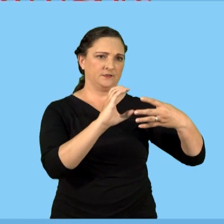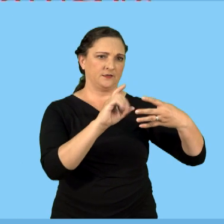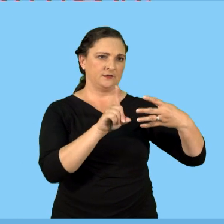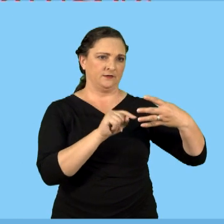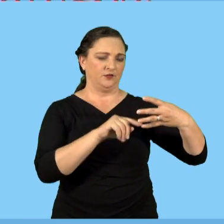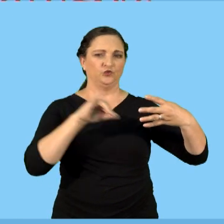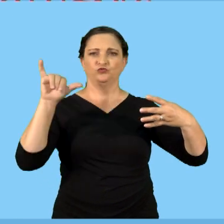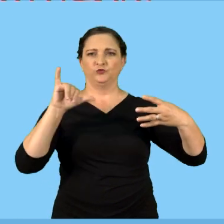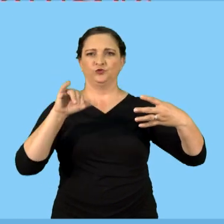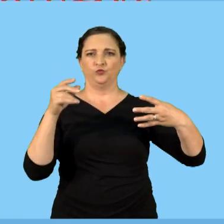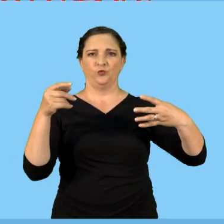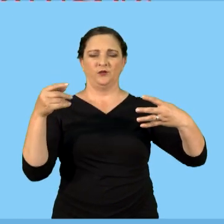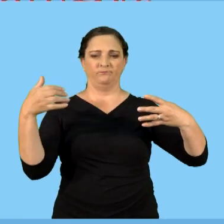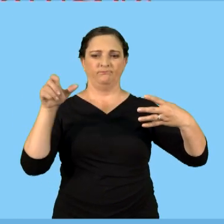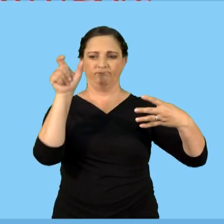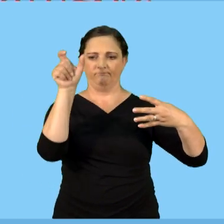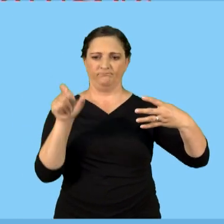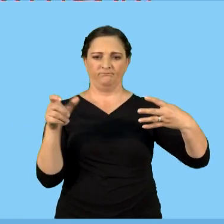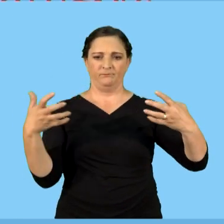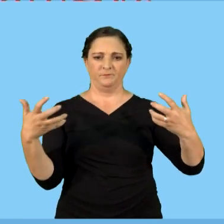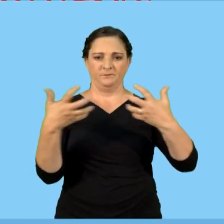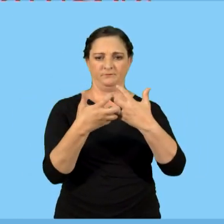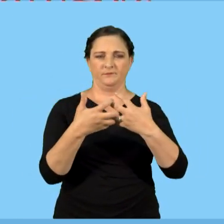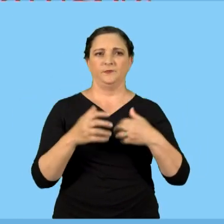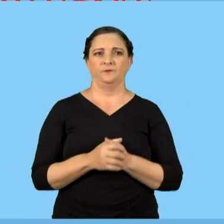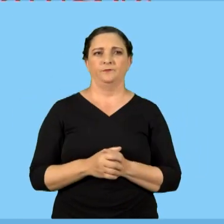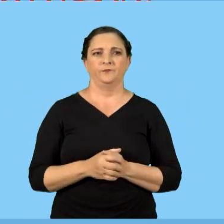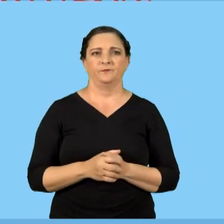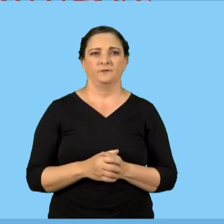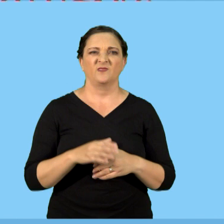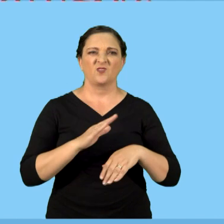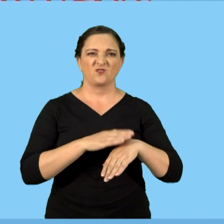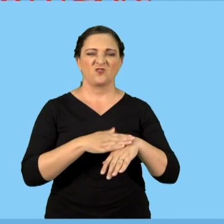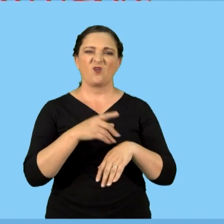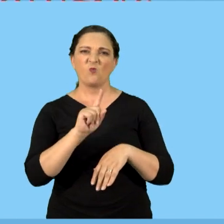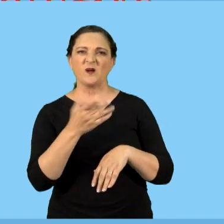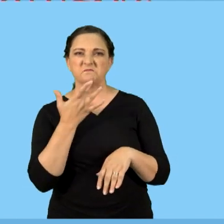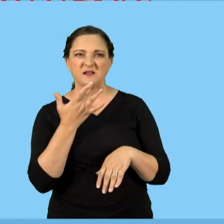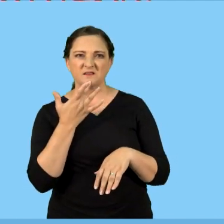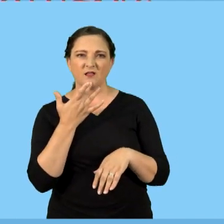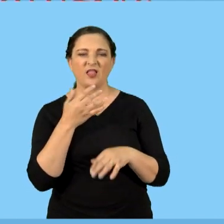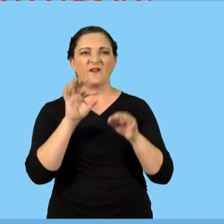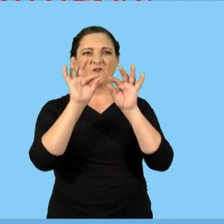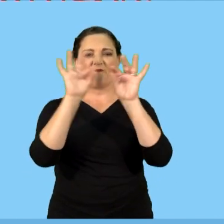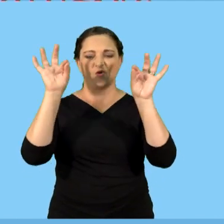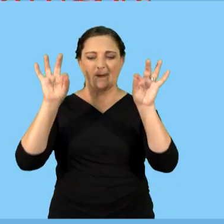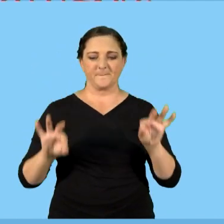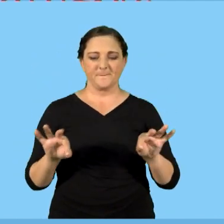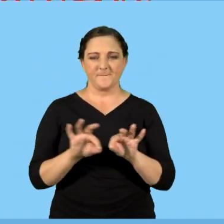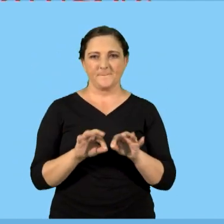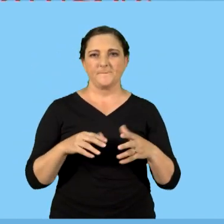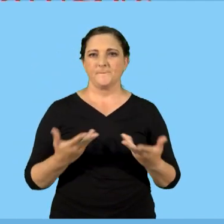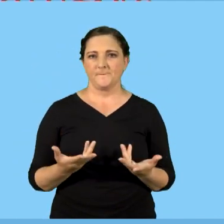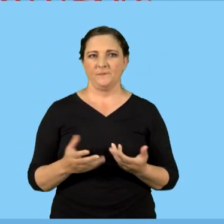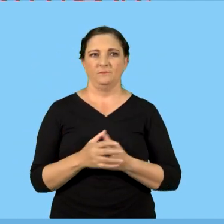where. So again, we need to suggest ways or the best way to prevent rusting on a metal window frame.